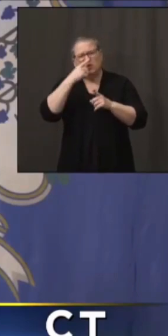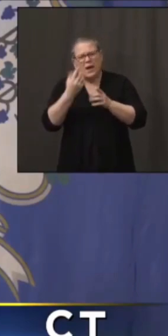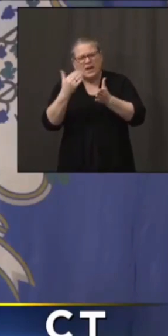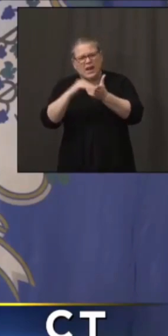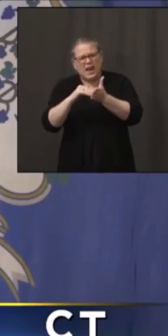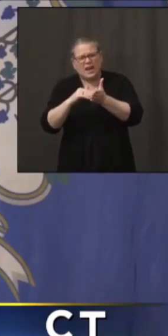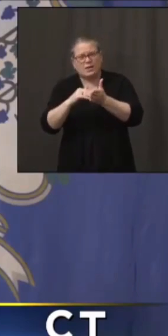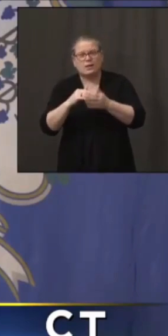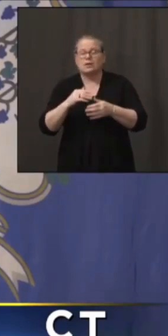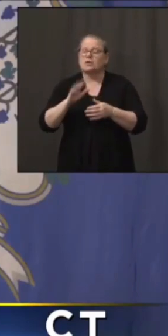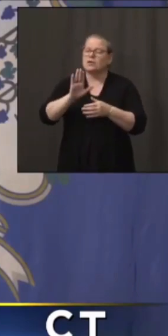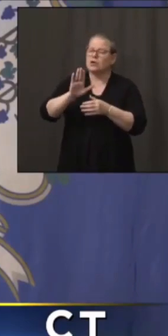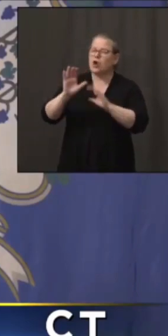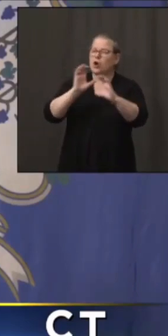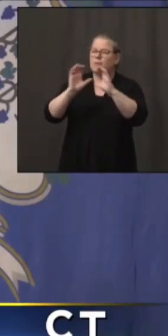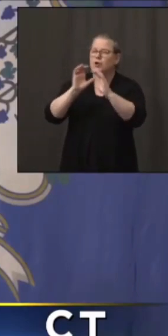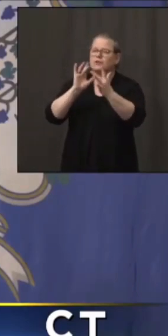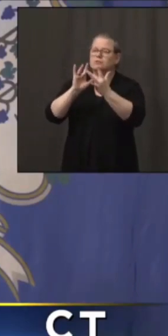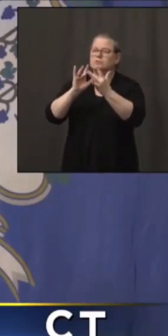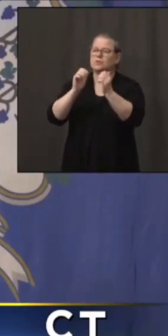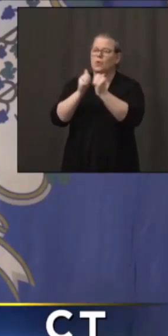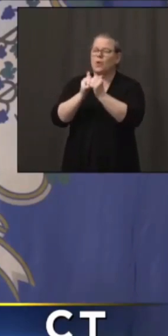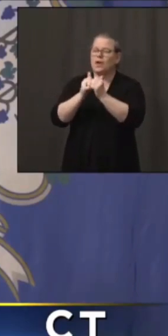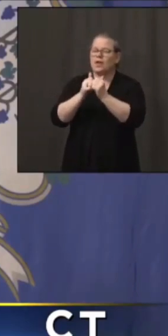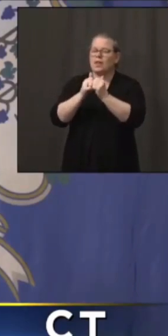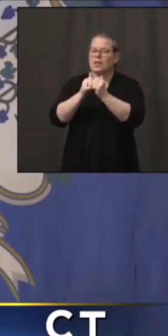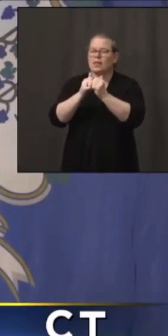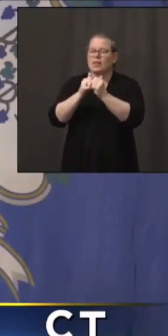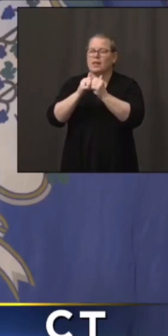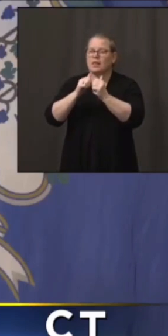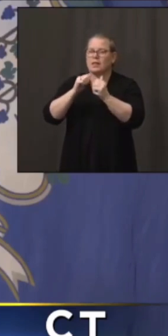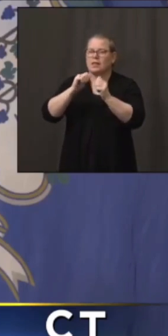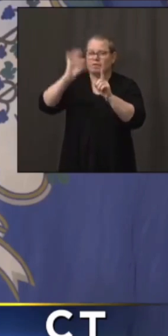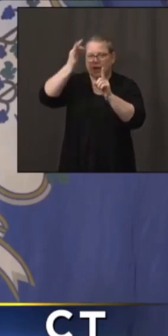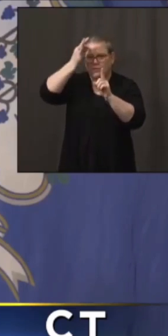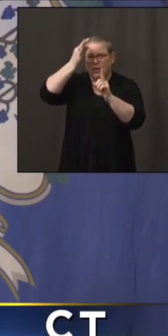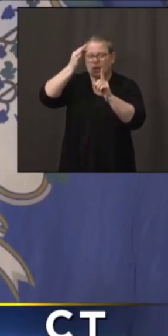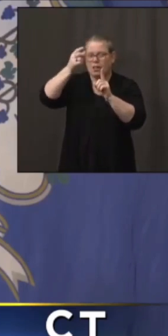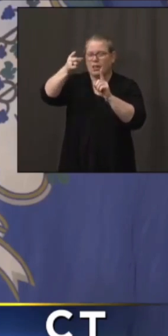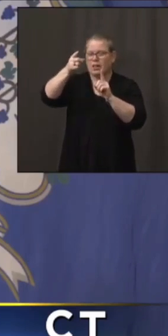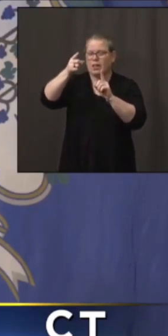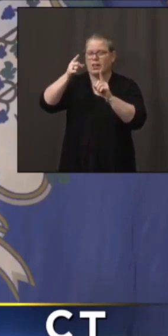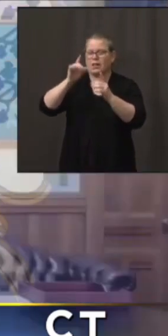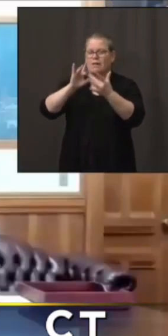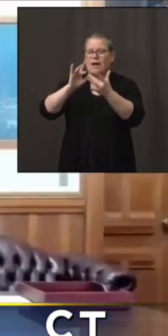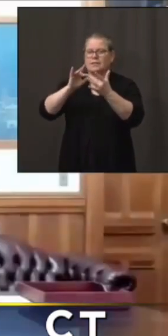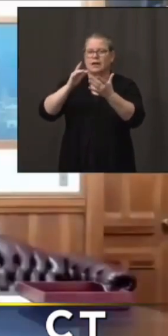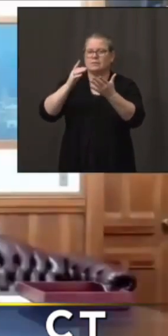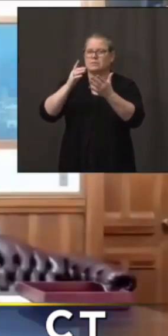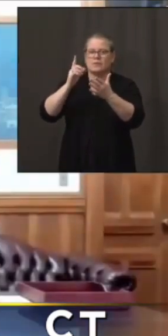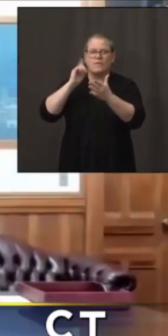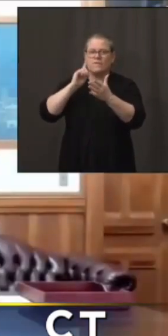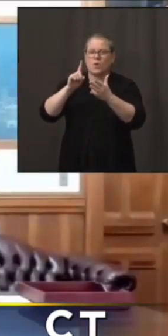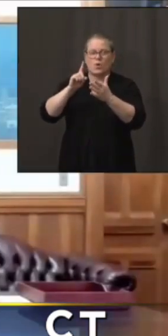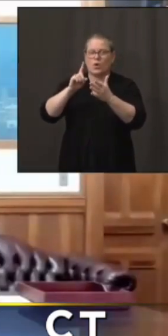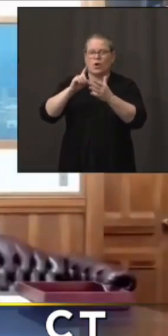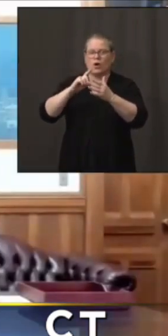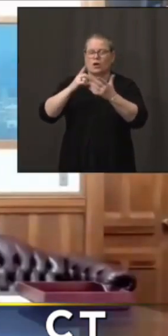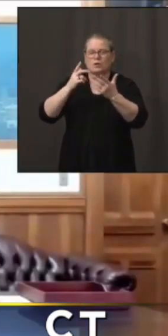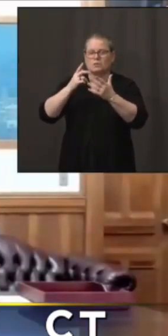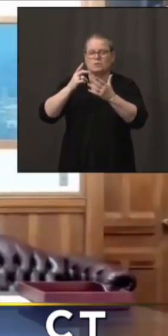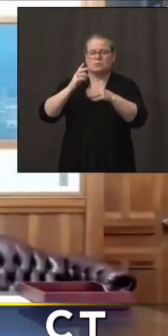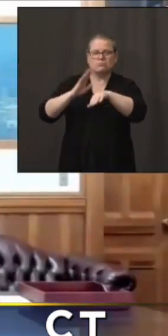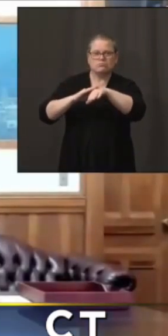have you had regarding with the feds? Violence with the feds? With the feds, that has been led